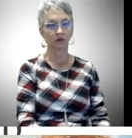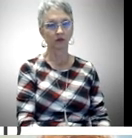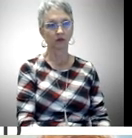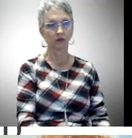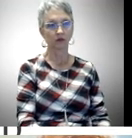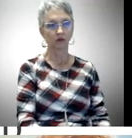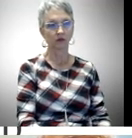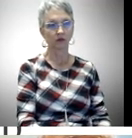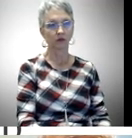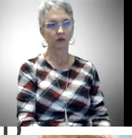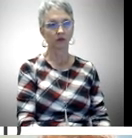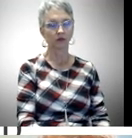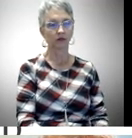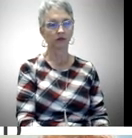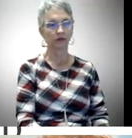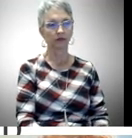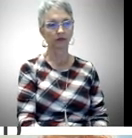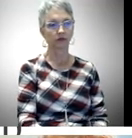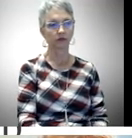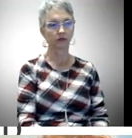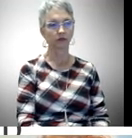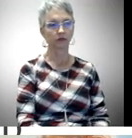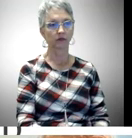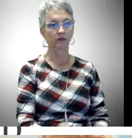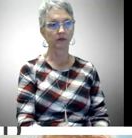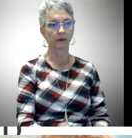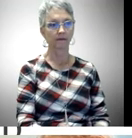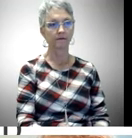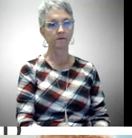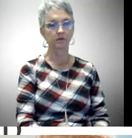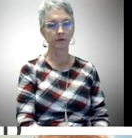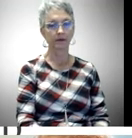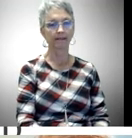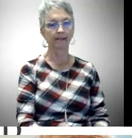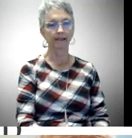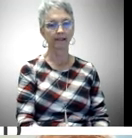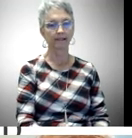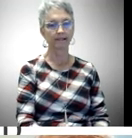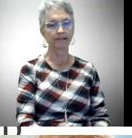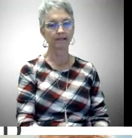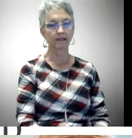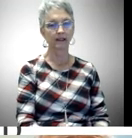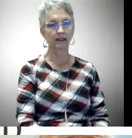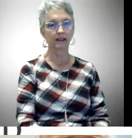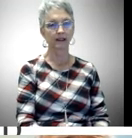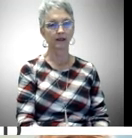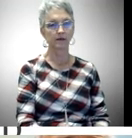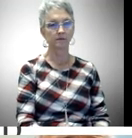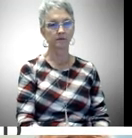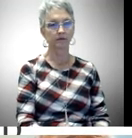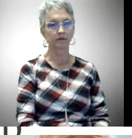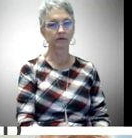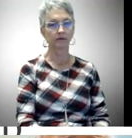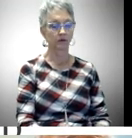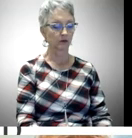legislature delineated all the alternatives to guardianship in one section. So if you're interested in seeing what the alternatives are,